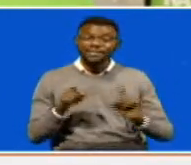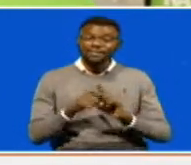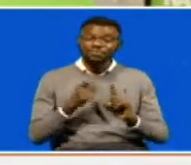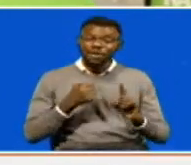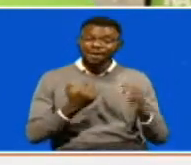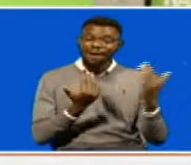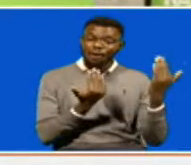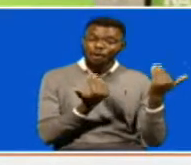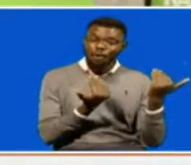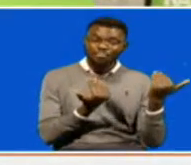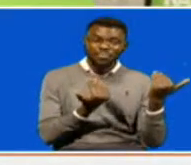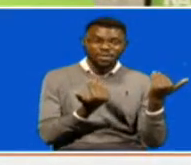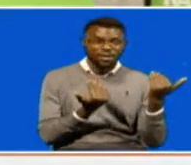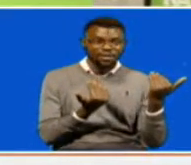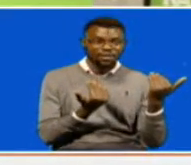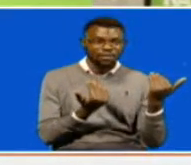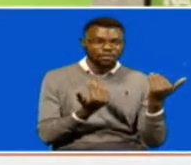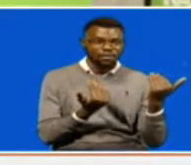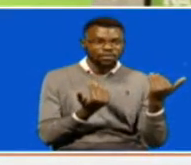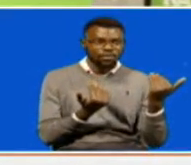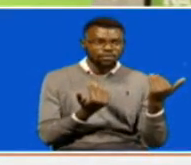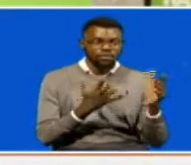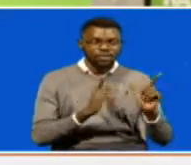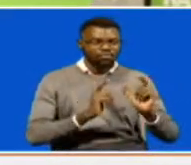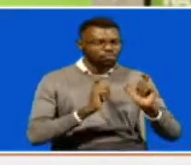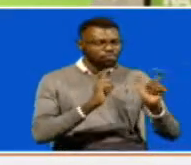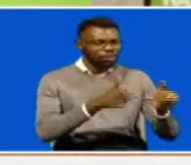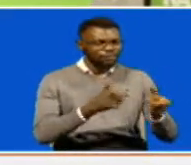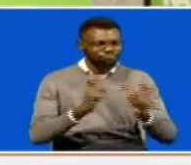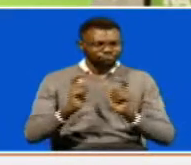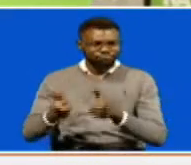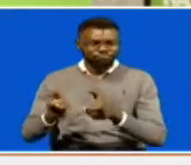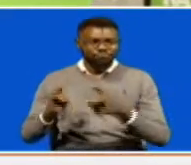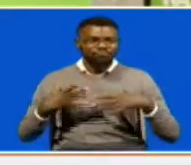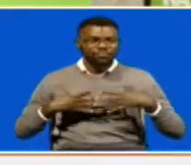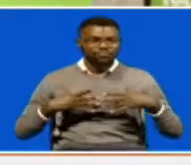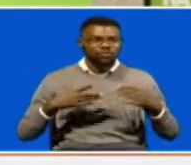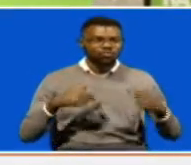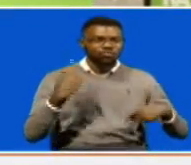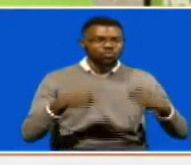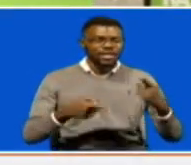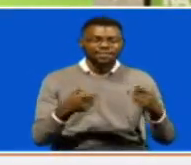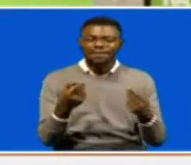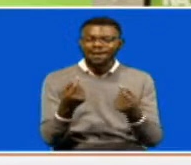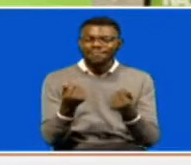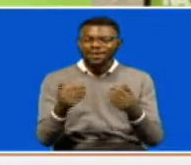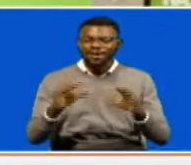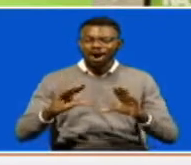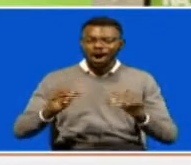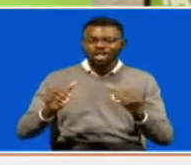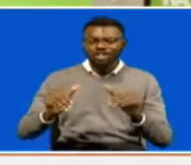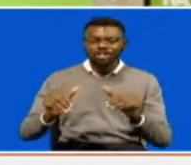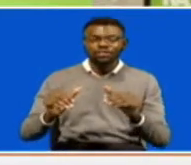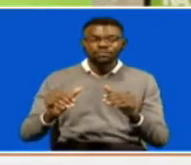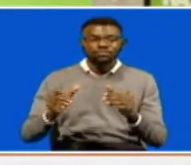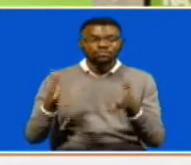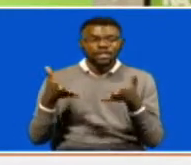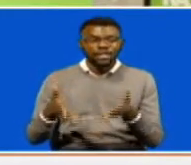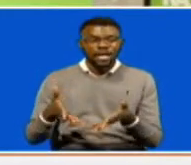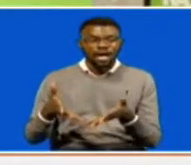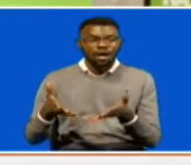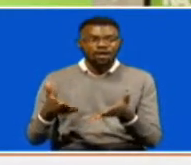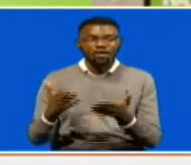hope to award the winners with cash awards after getting sponsorship from